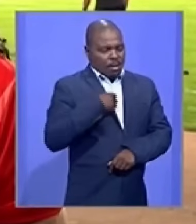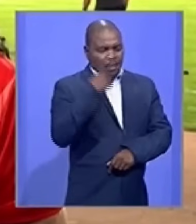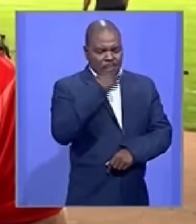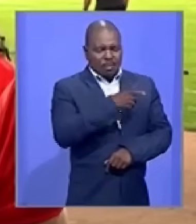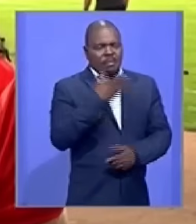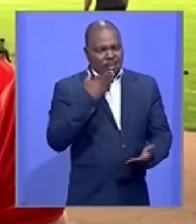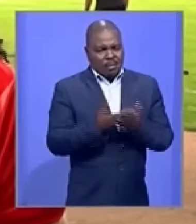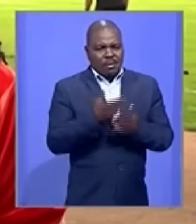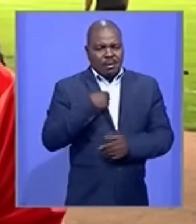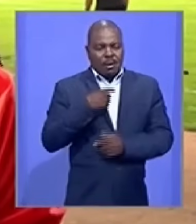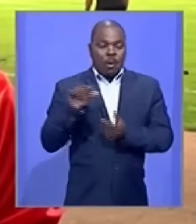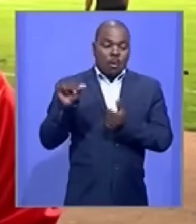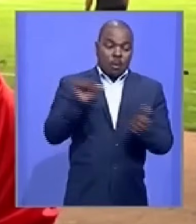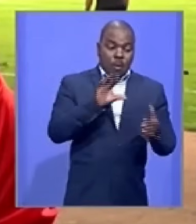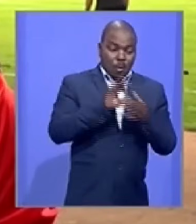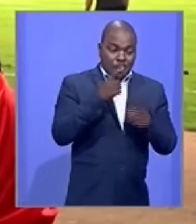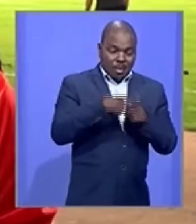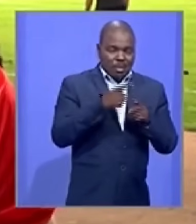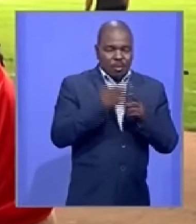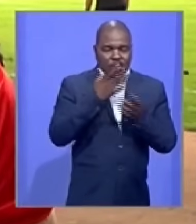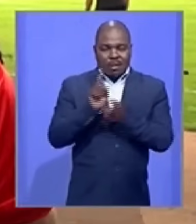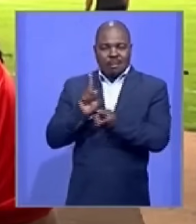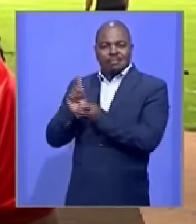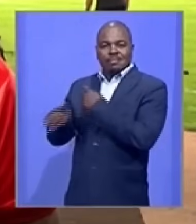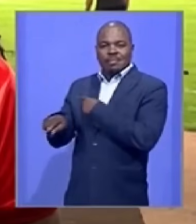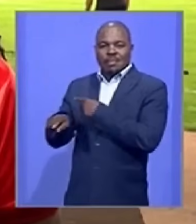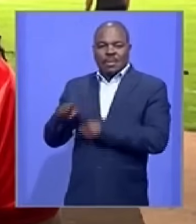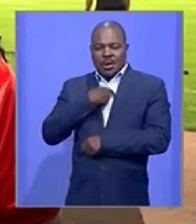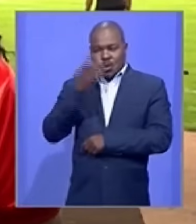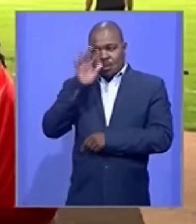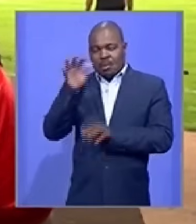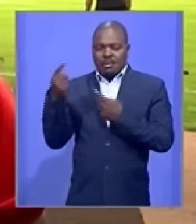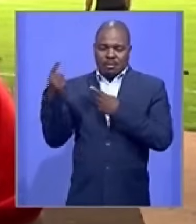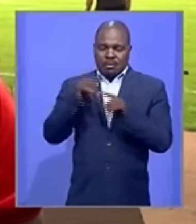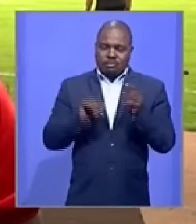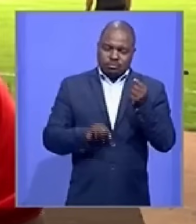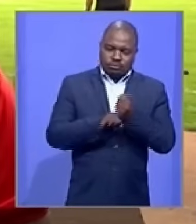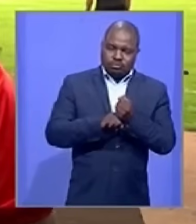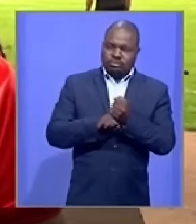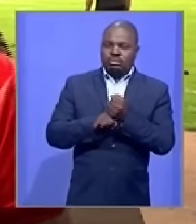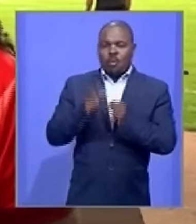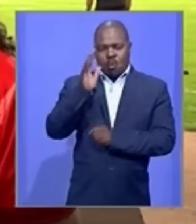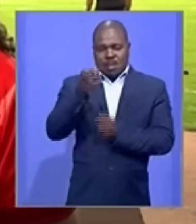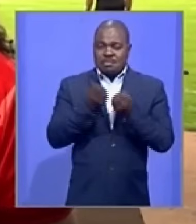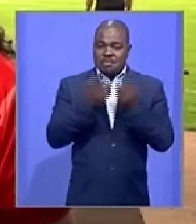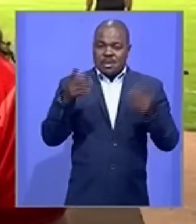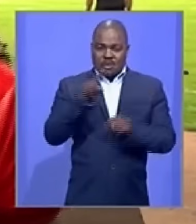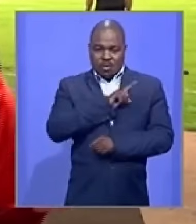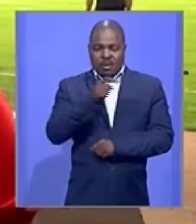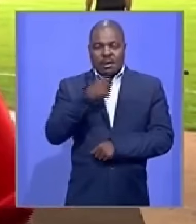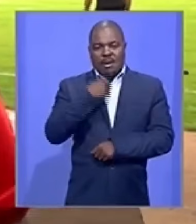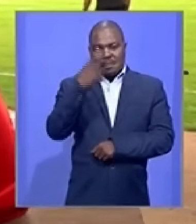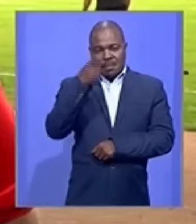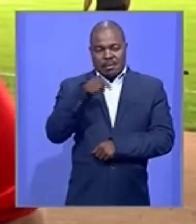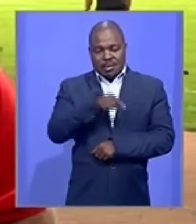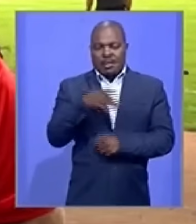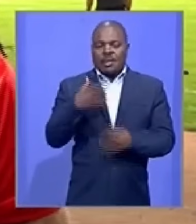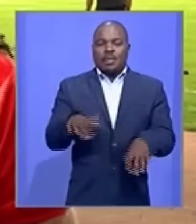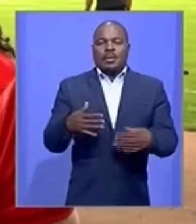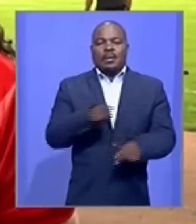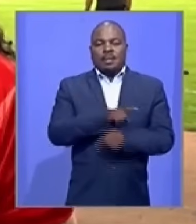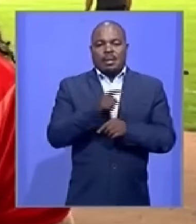turn it around at home, and yeah, I just hope that the fans will come out and be behind us, because I do think there's so much more